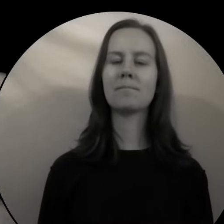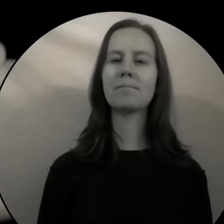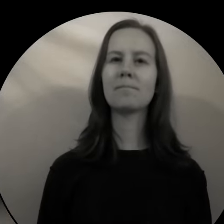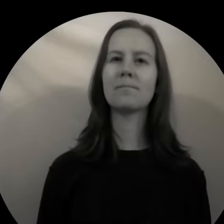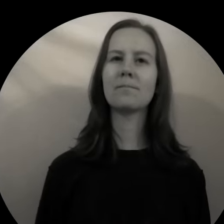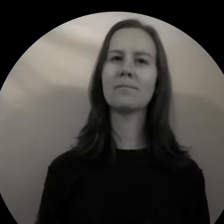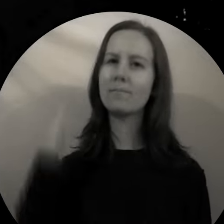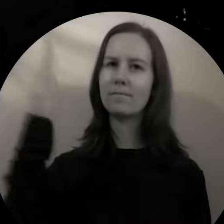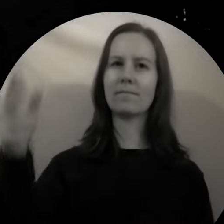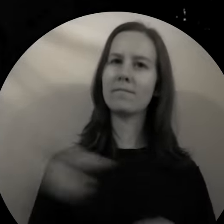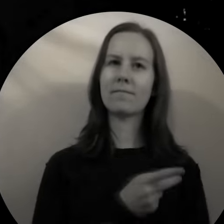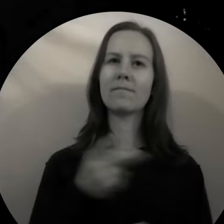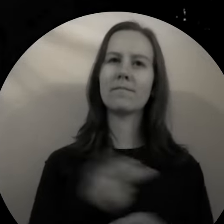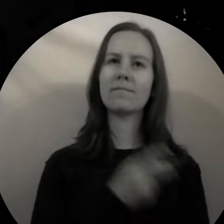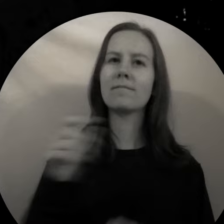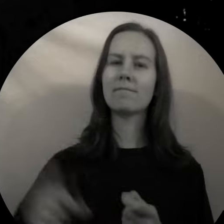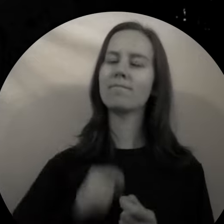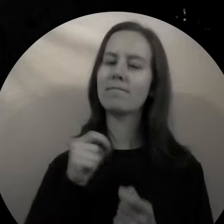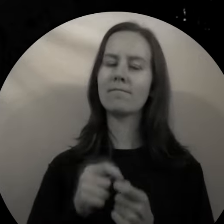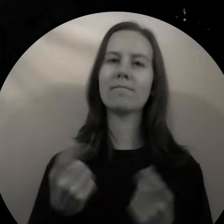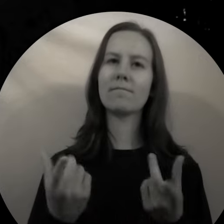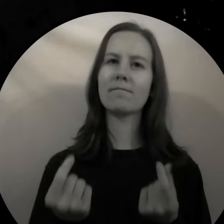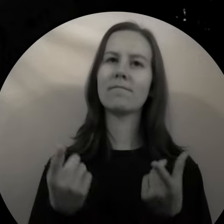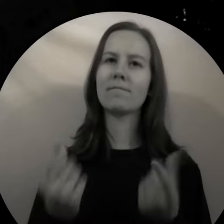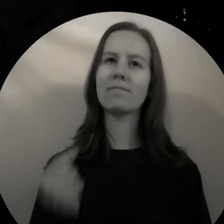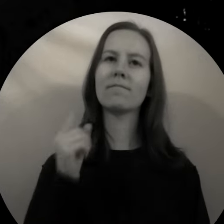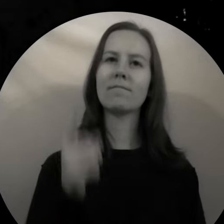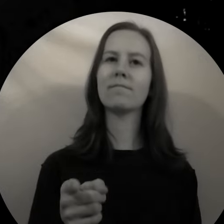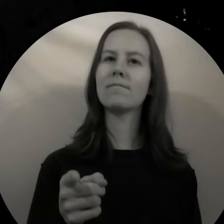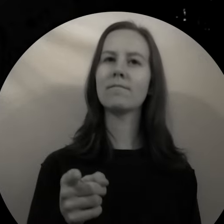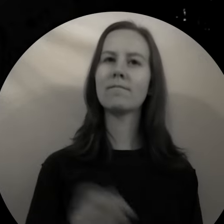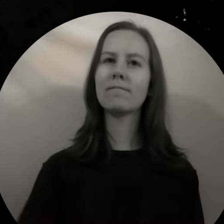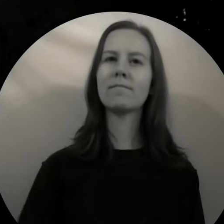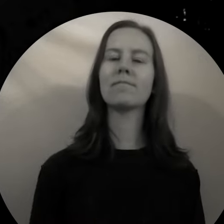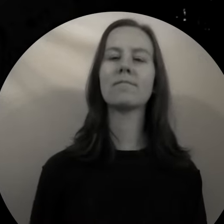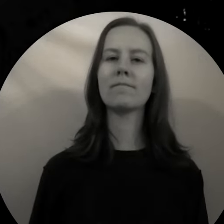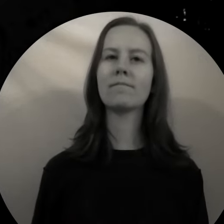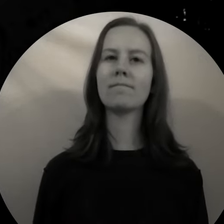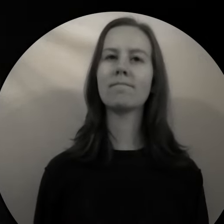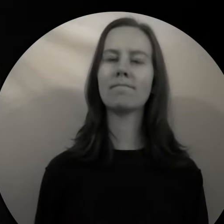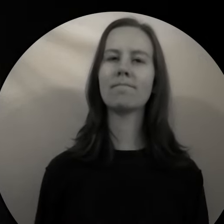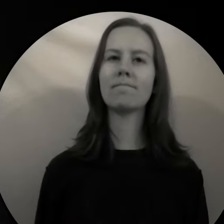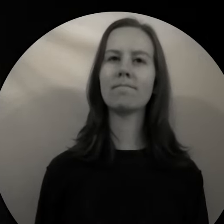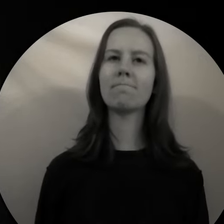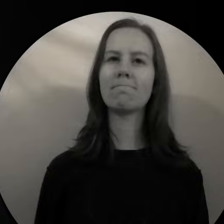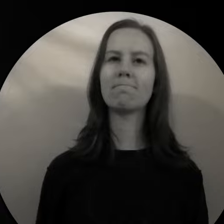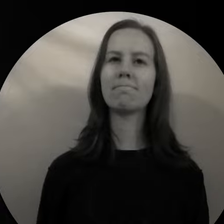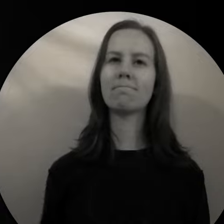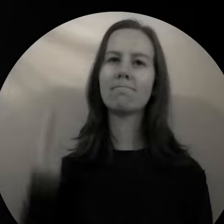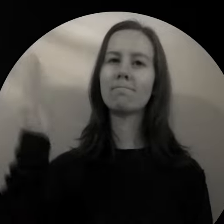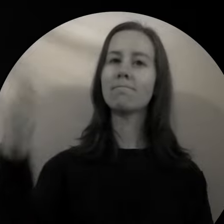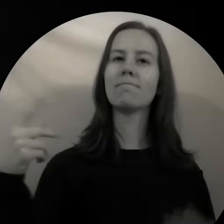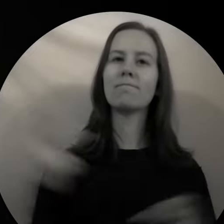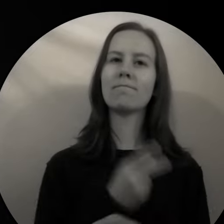us when they will figure out exactly what it is that you do